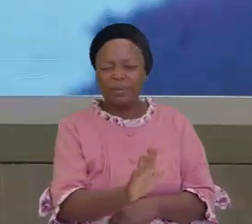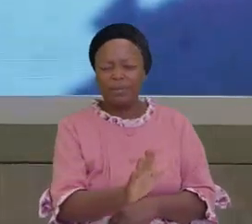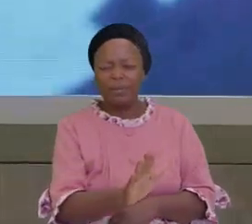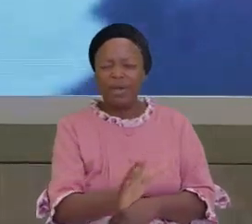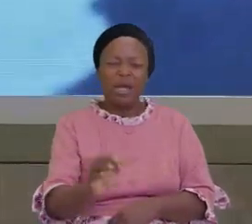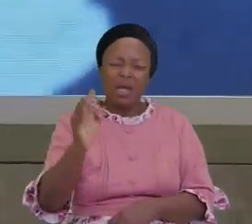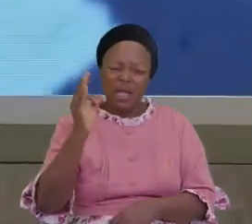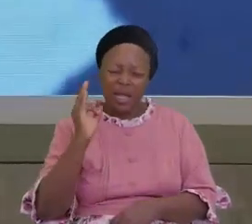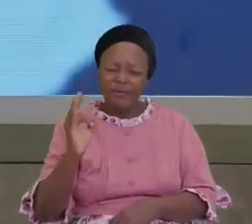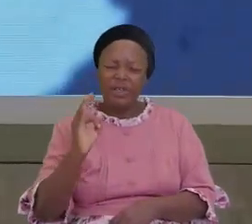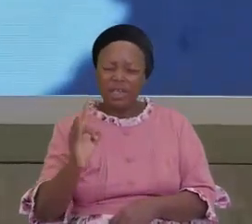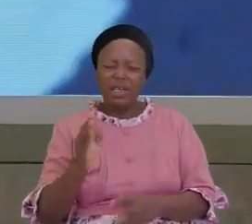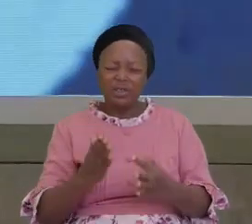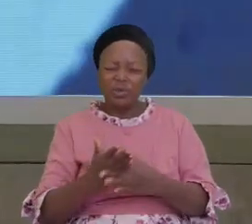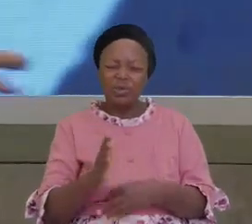Evangelize through them.